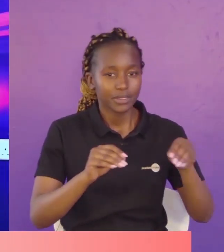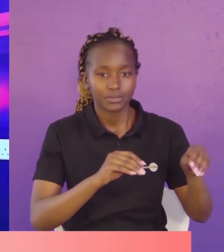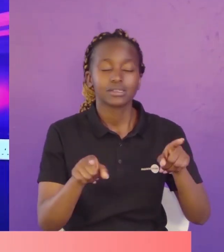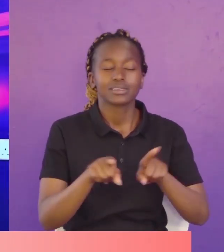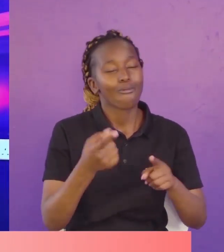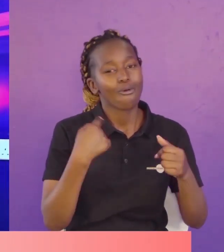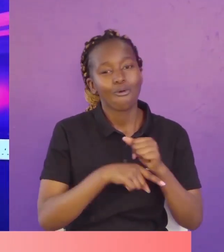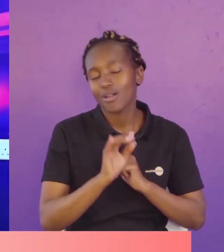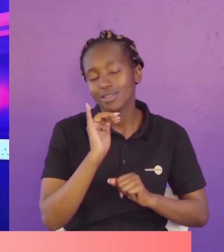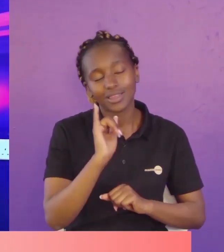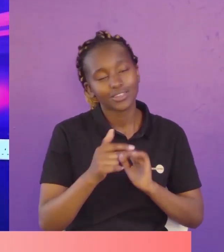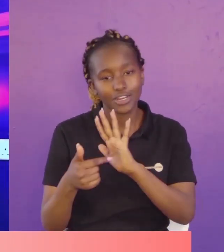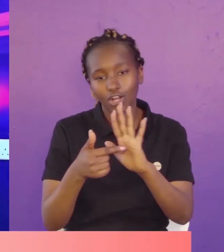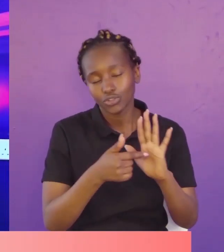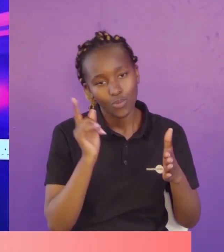can say